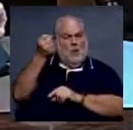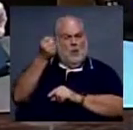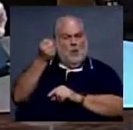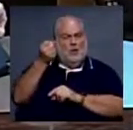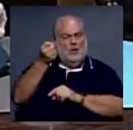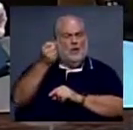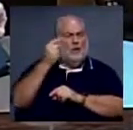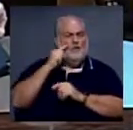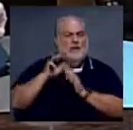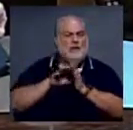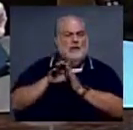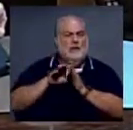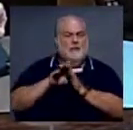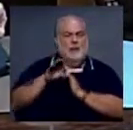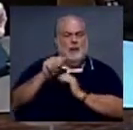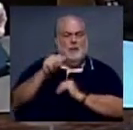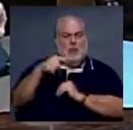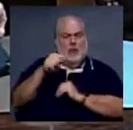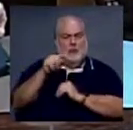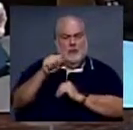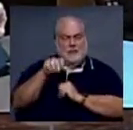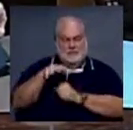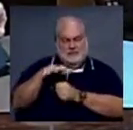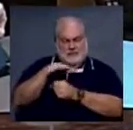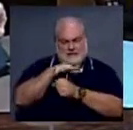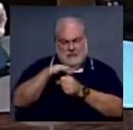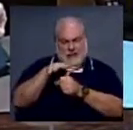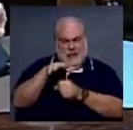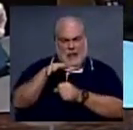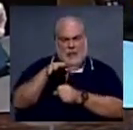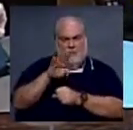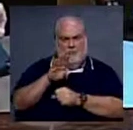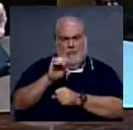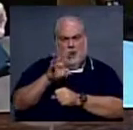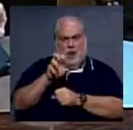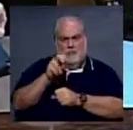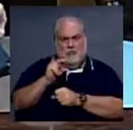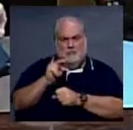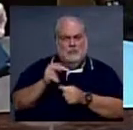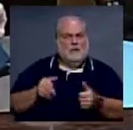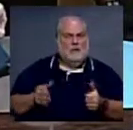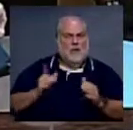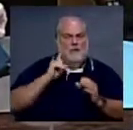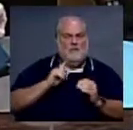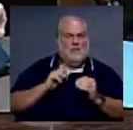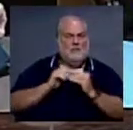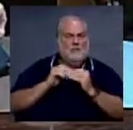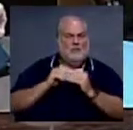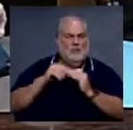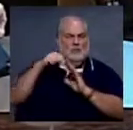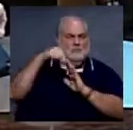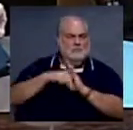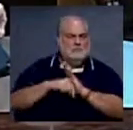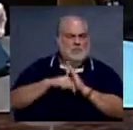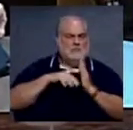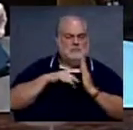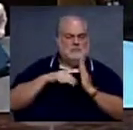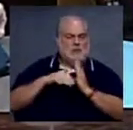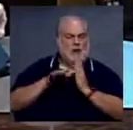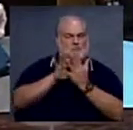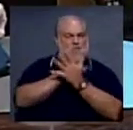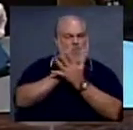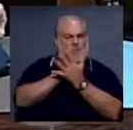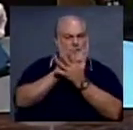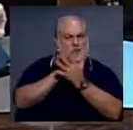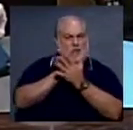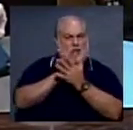developments along Bowman Road in order to determine traffic patterns and the impact on existing neighborhoods of the current